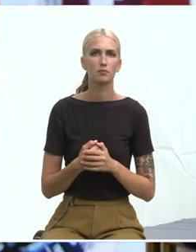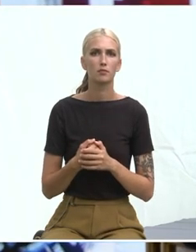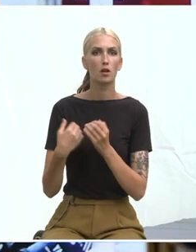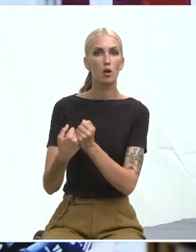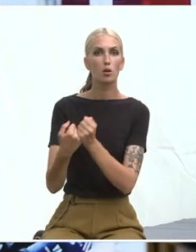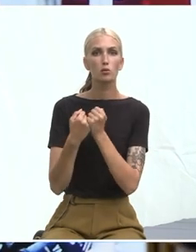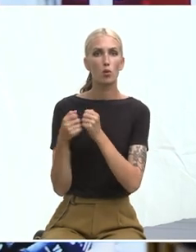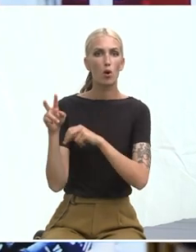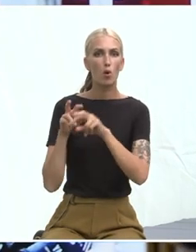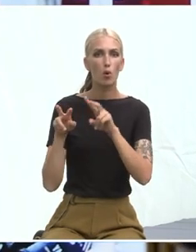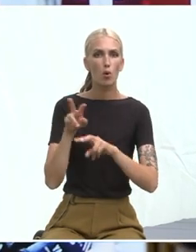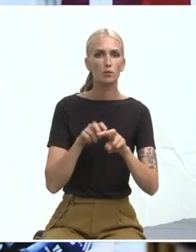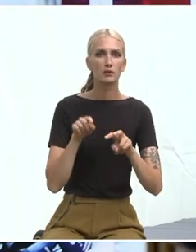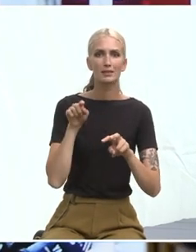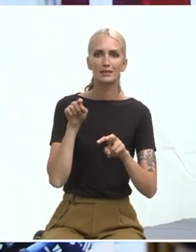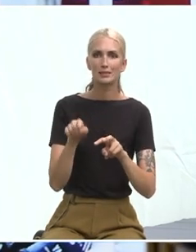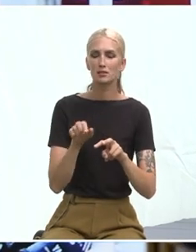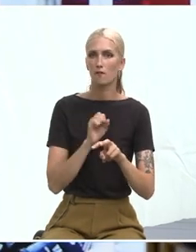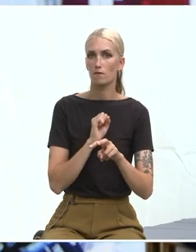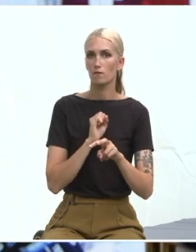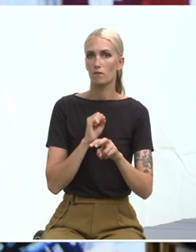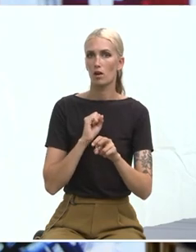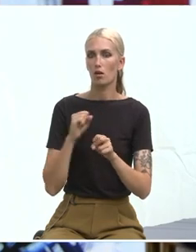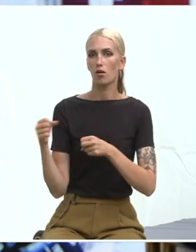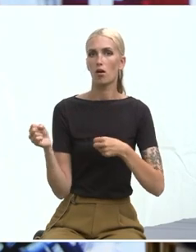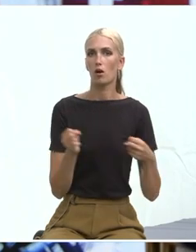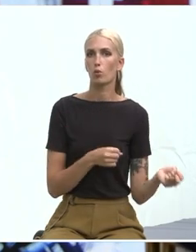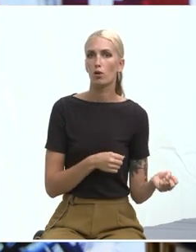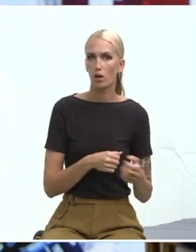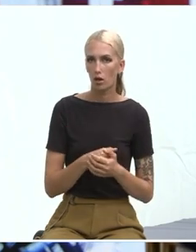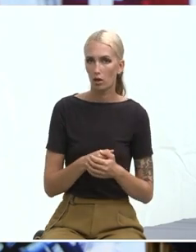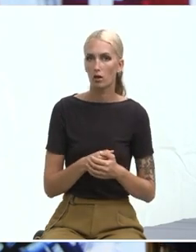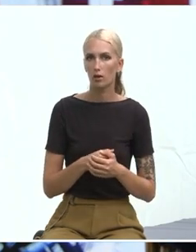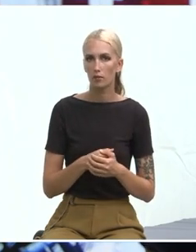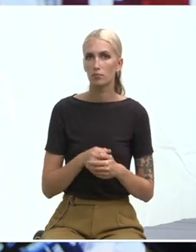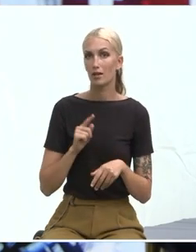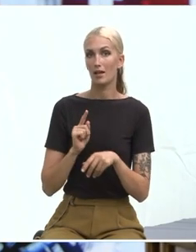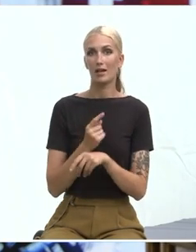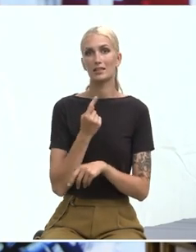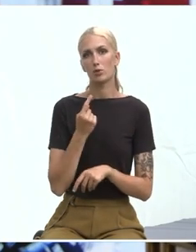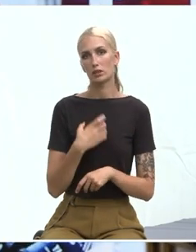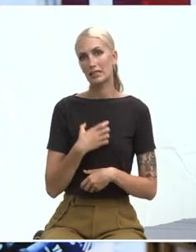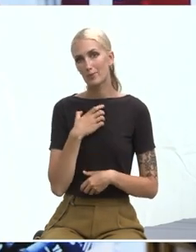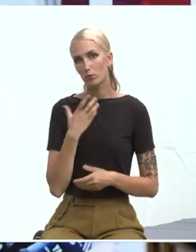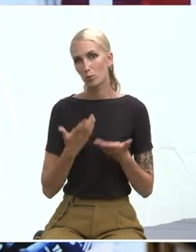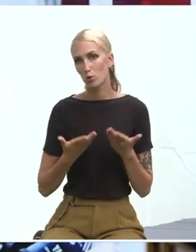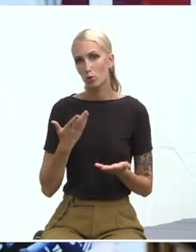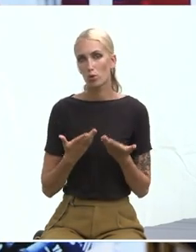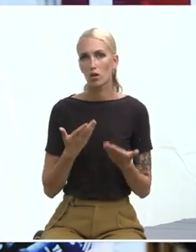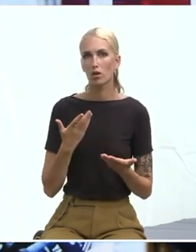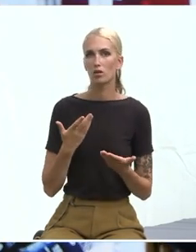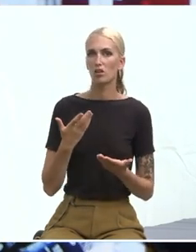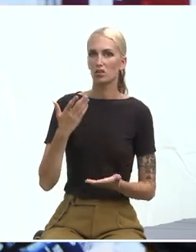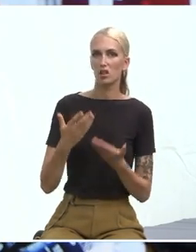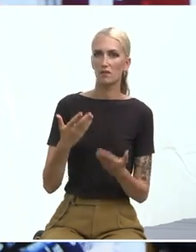is something that we need to train on. It's not easy the first times, and it can be both scary and it can also